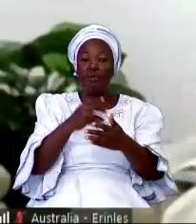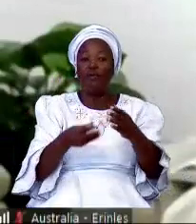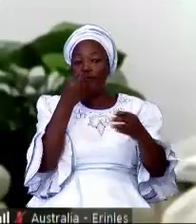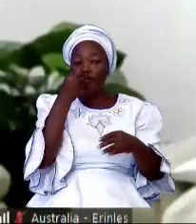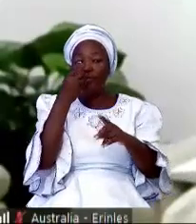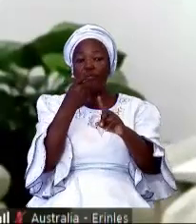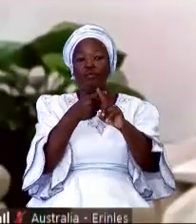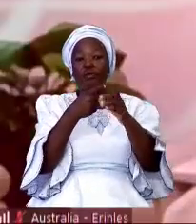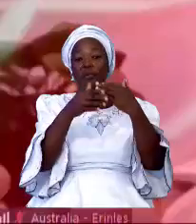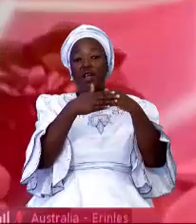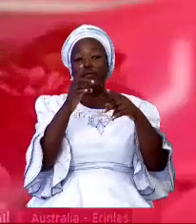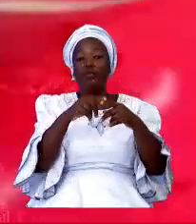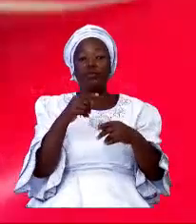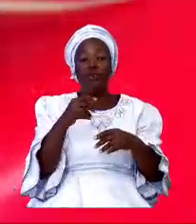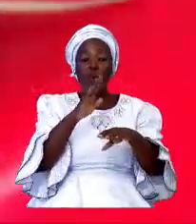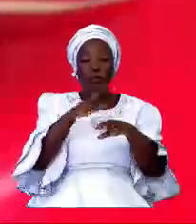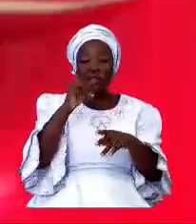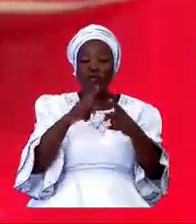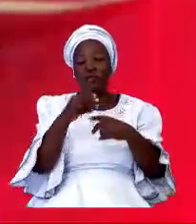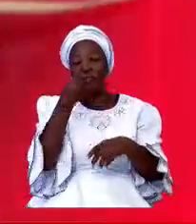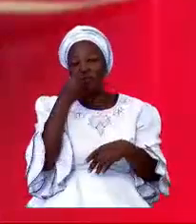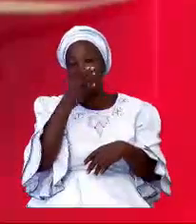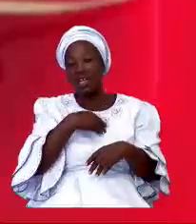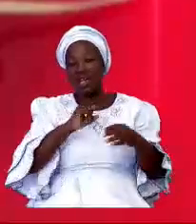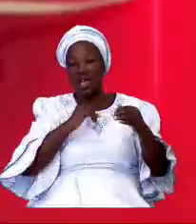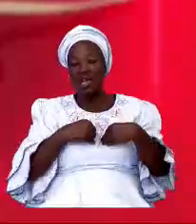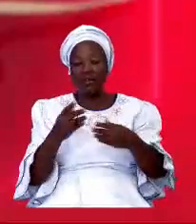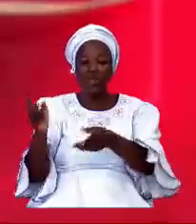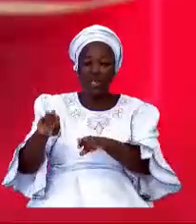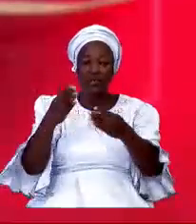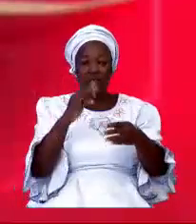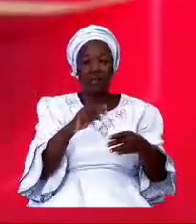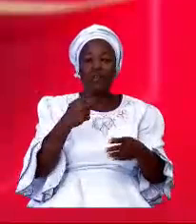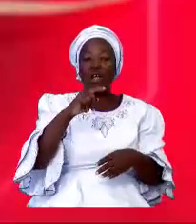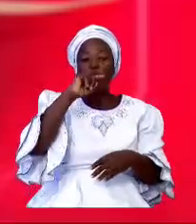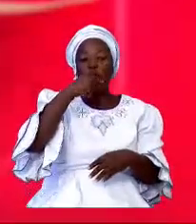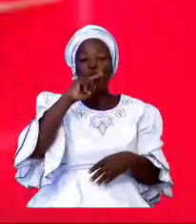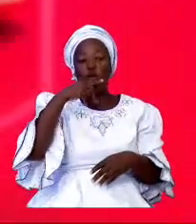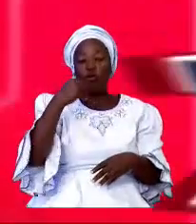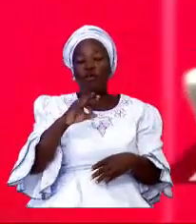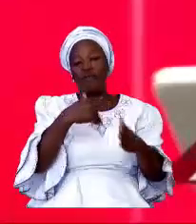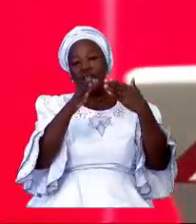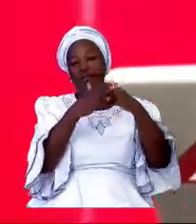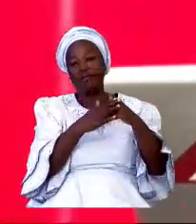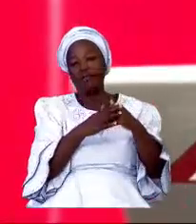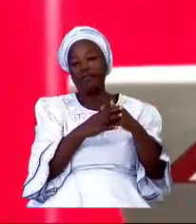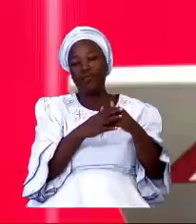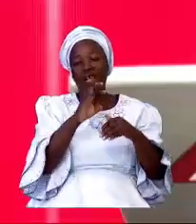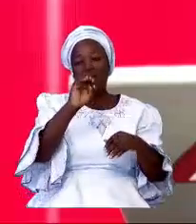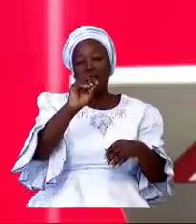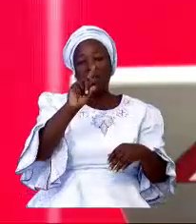them to eat, and had given them the corn of